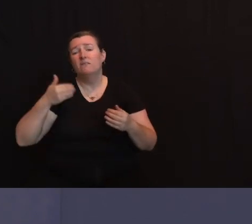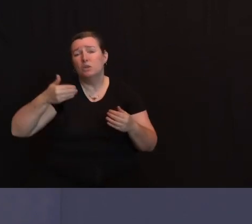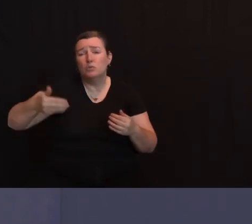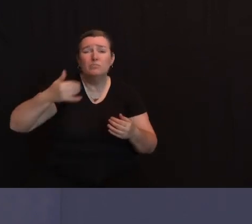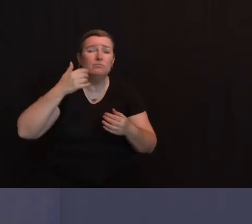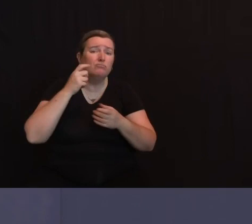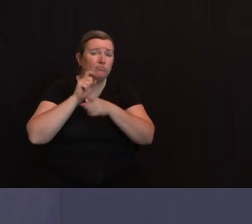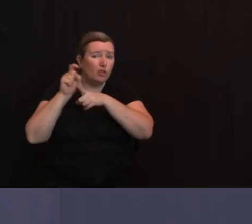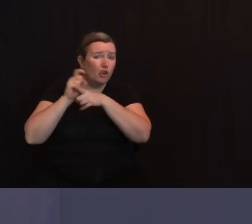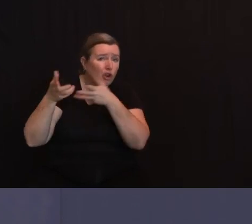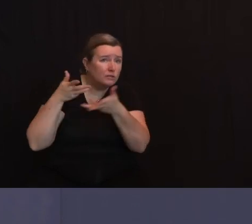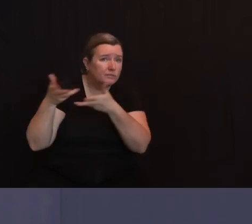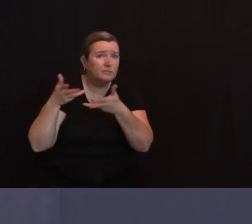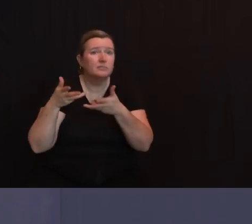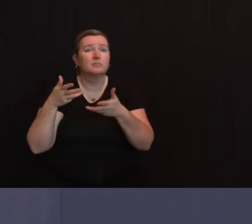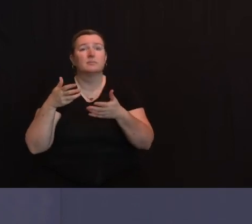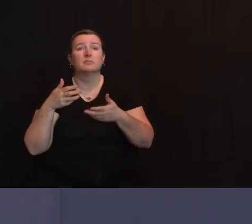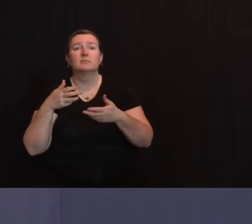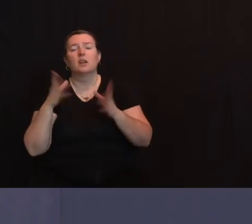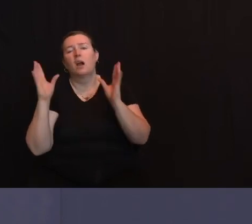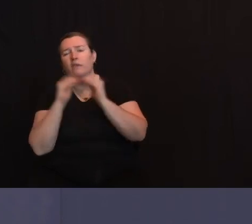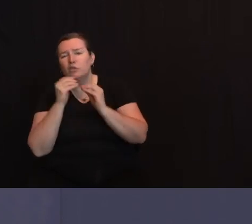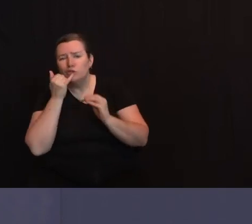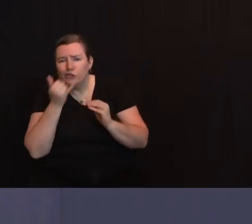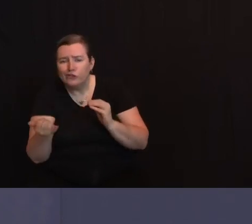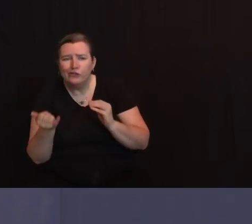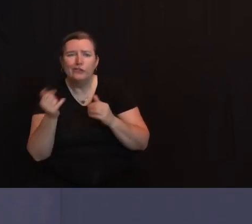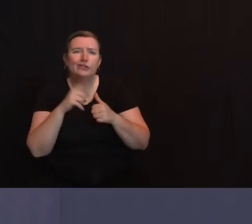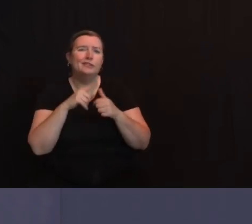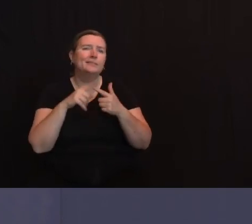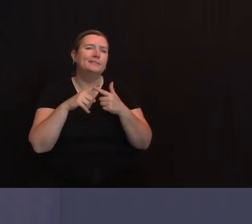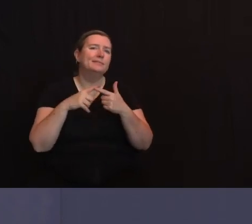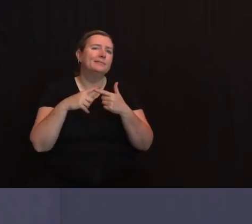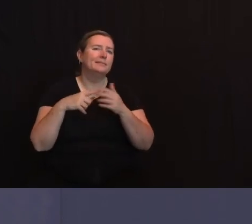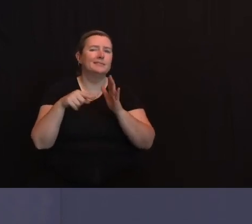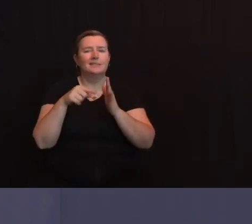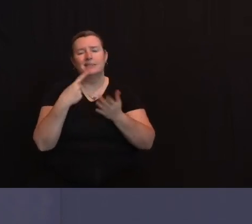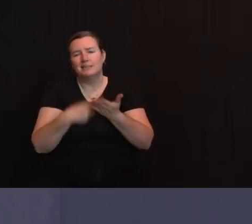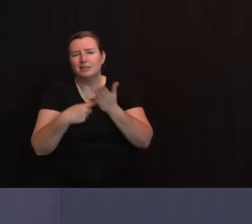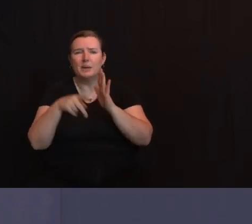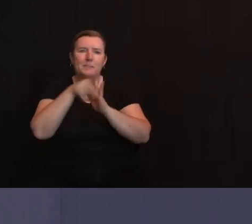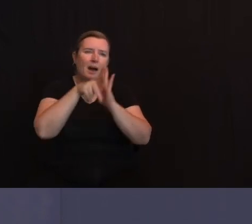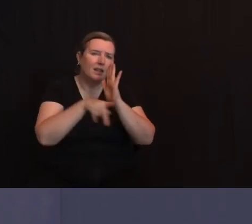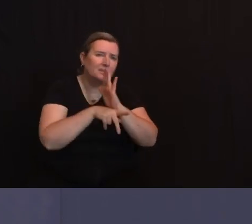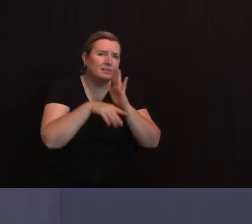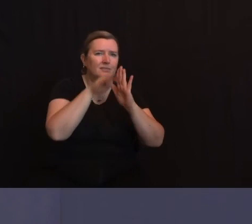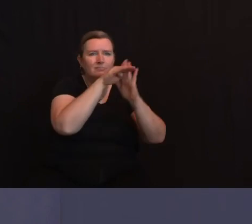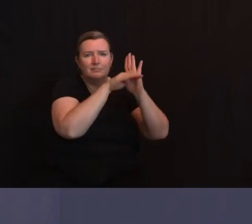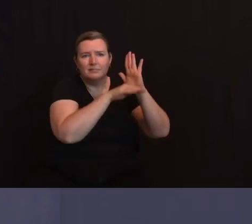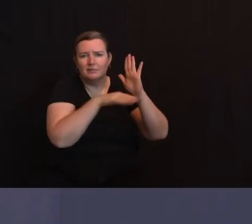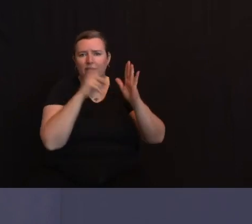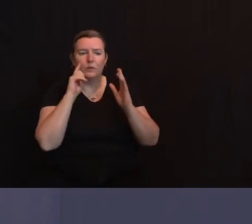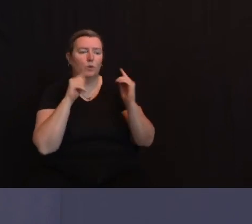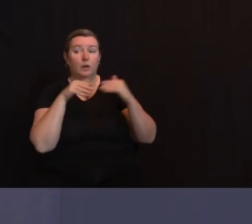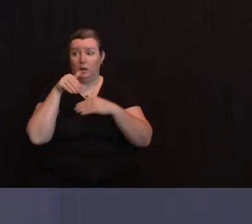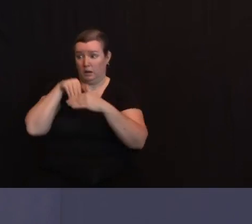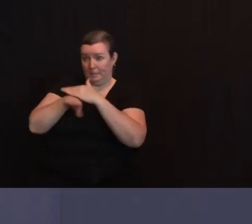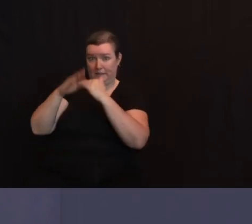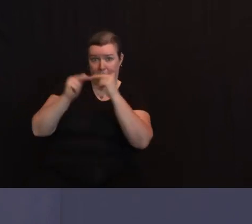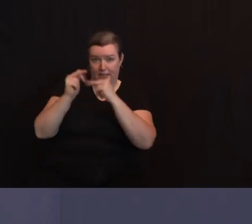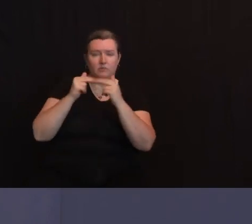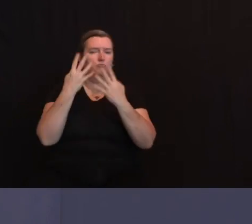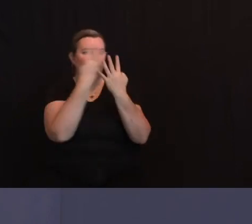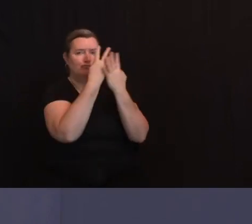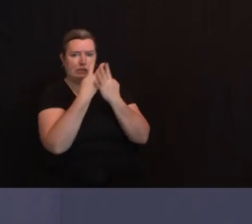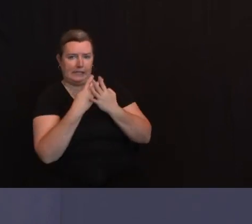and guidances, including curtailing visitation, requiring screening of all individuals entering the facilities,